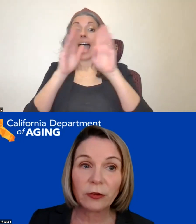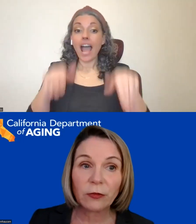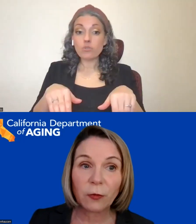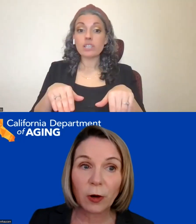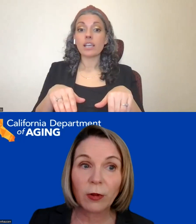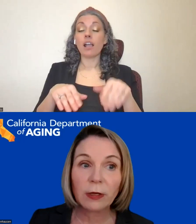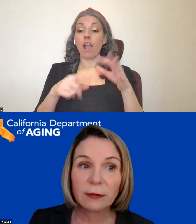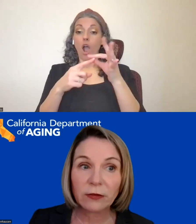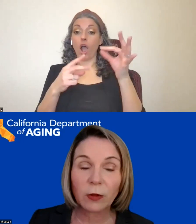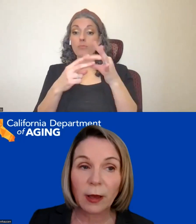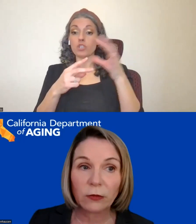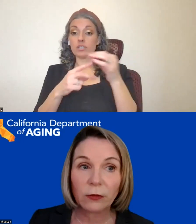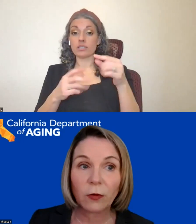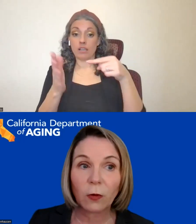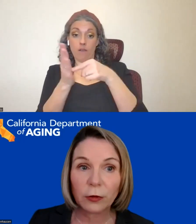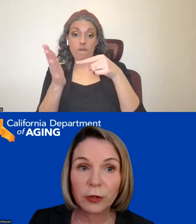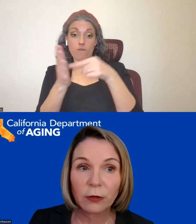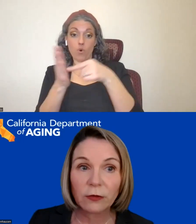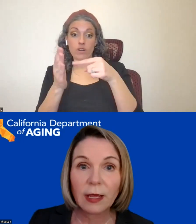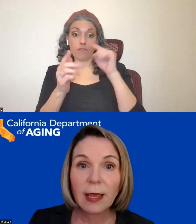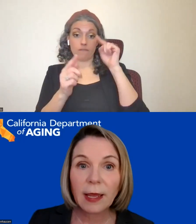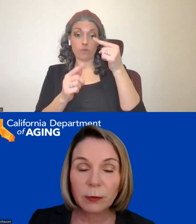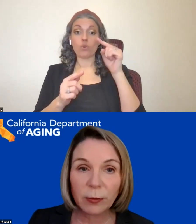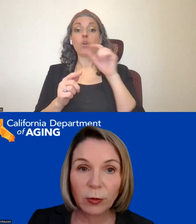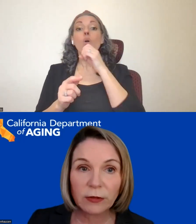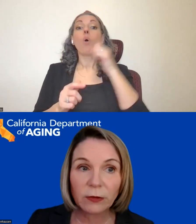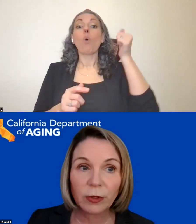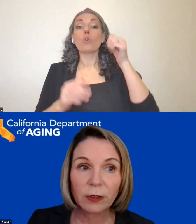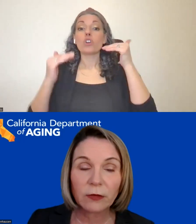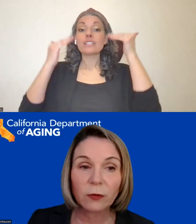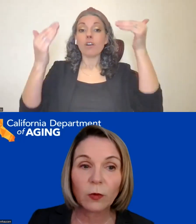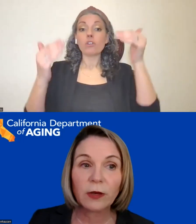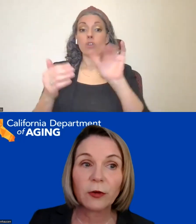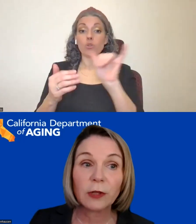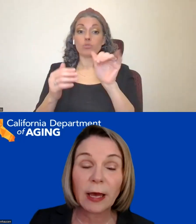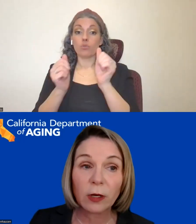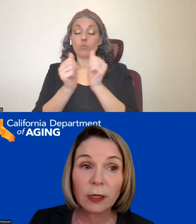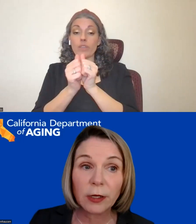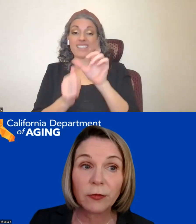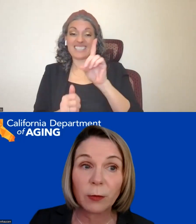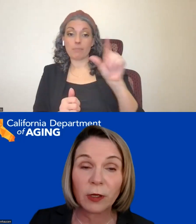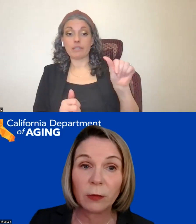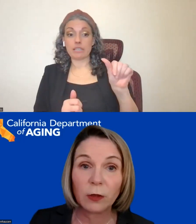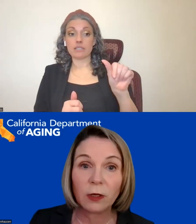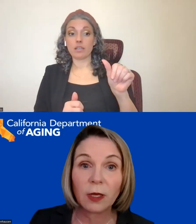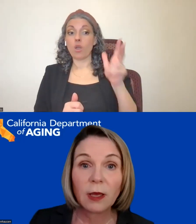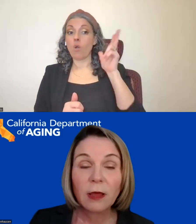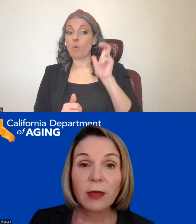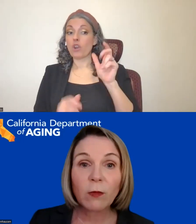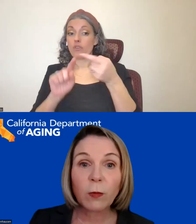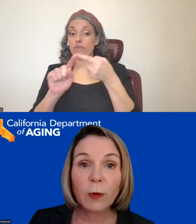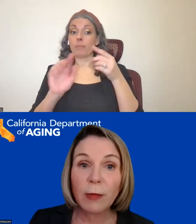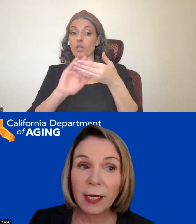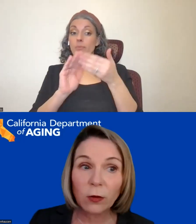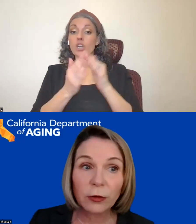and options, affordable, accessible housing for older adults and people with disabilities. We have heard loud and clear from the community